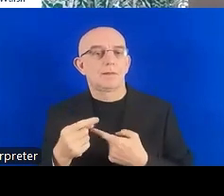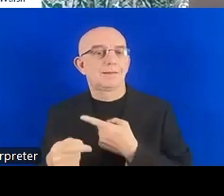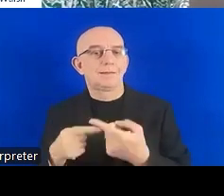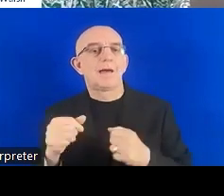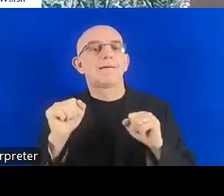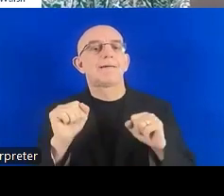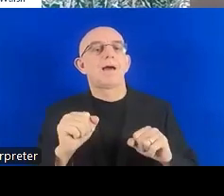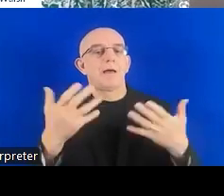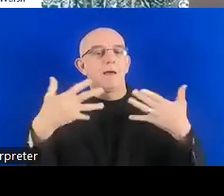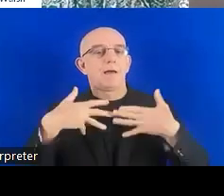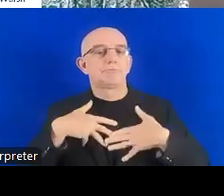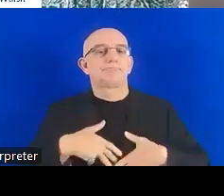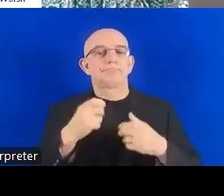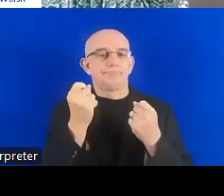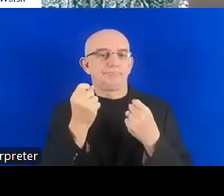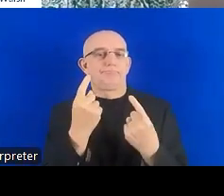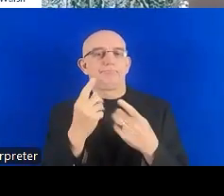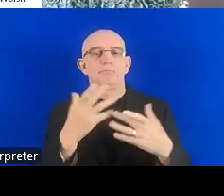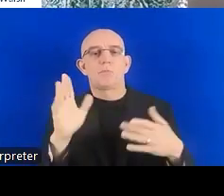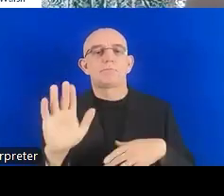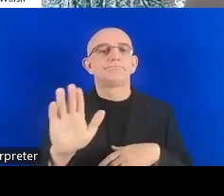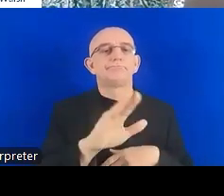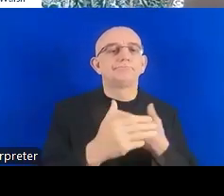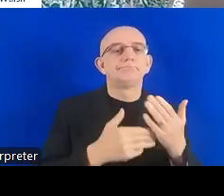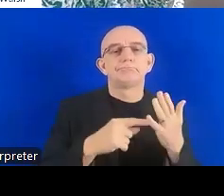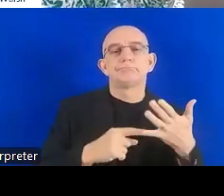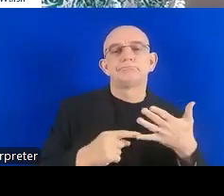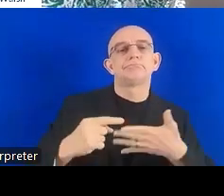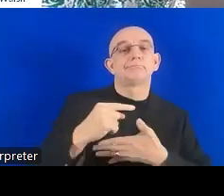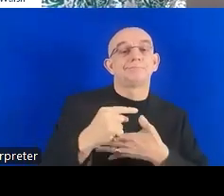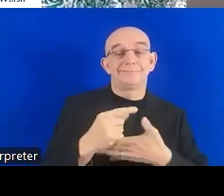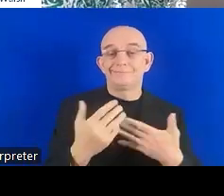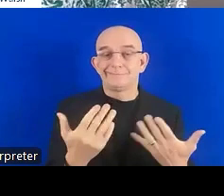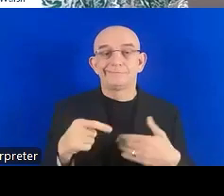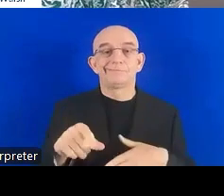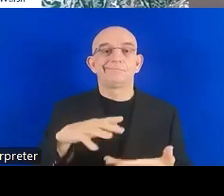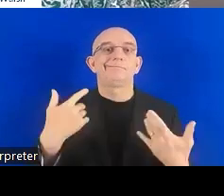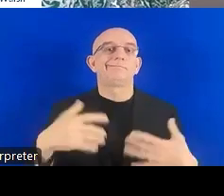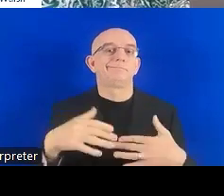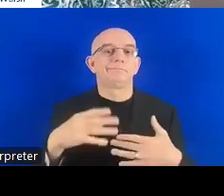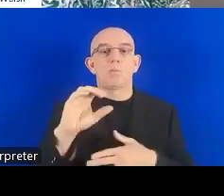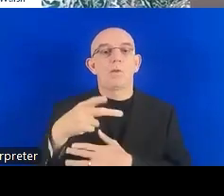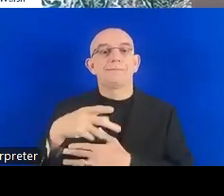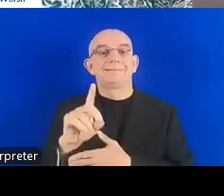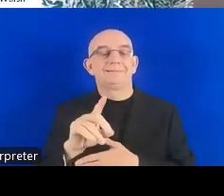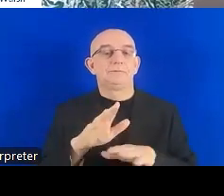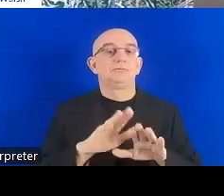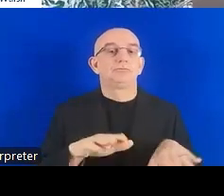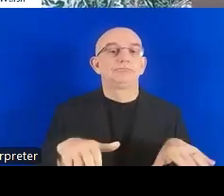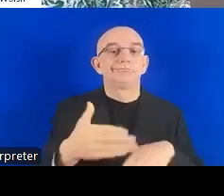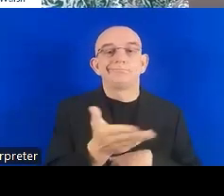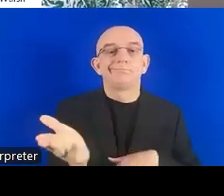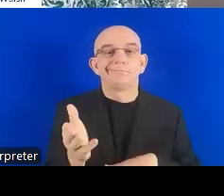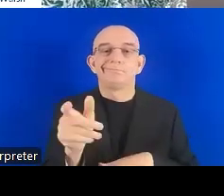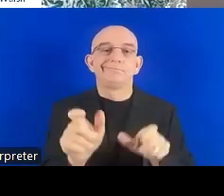process pointed us to a focus on inclusive education, and we listened. From 2018